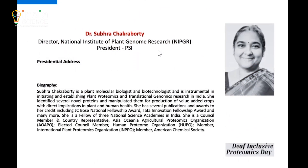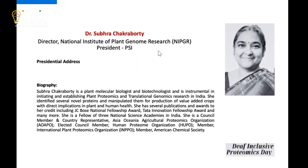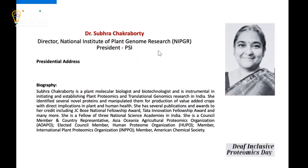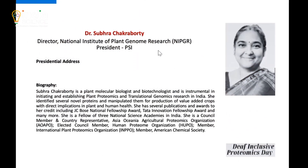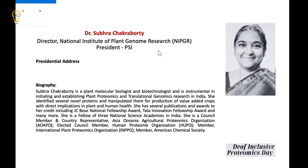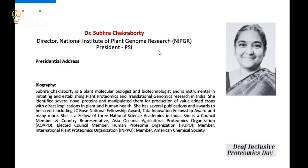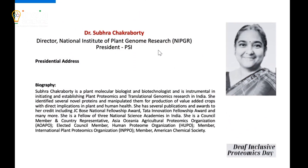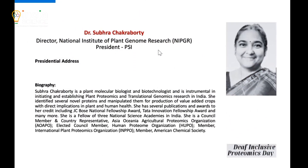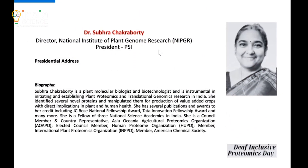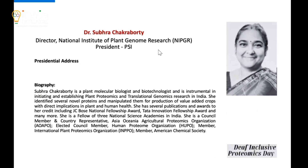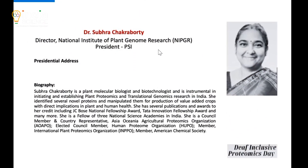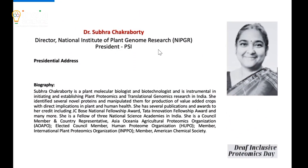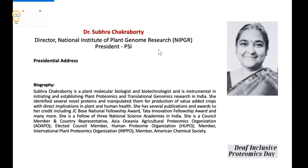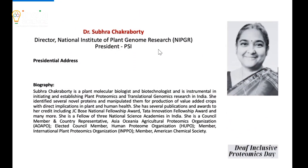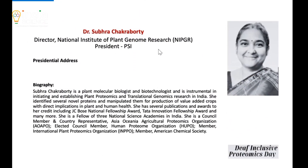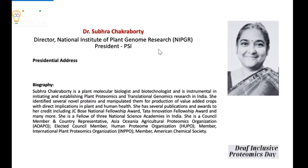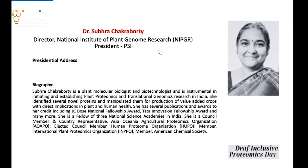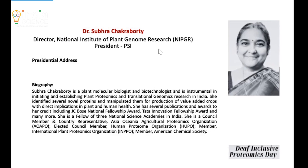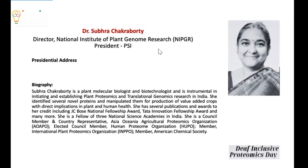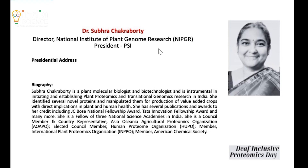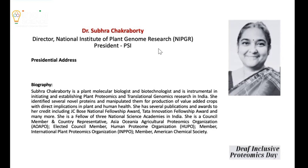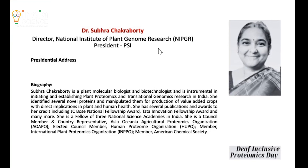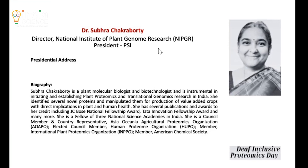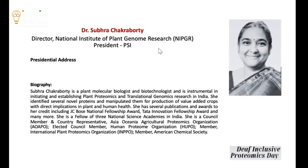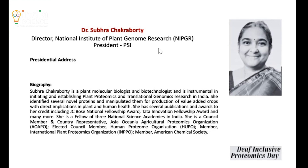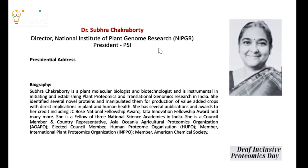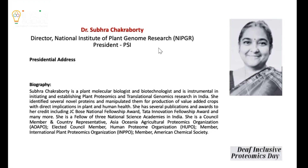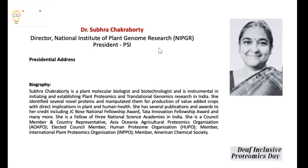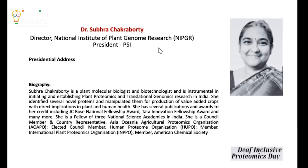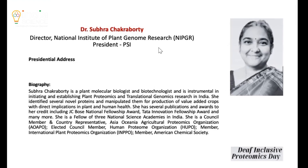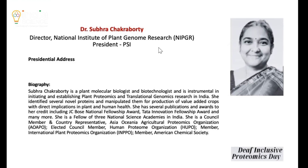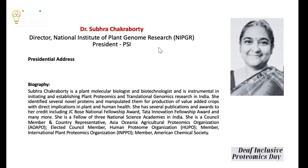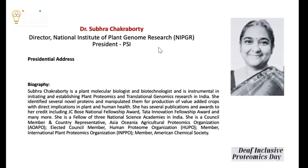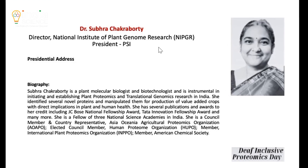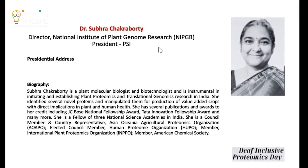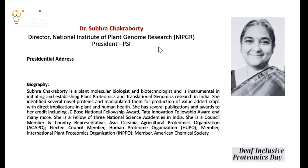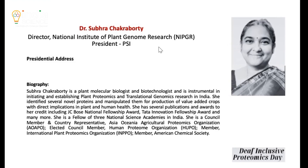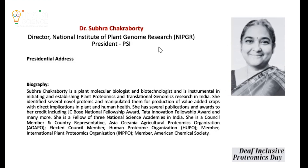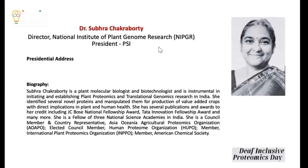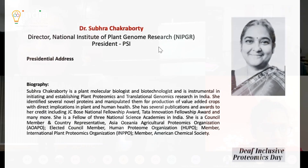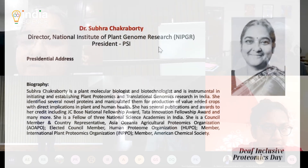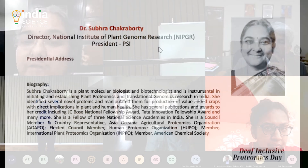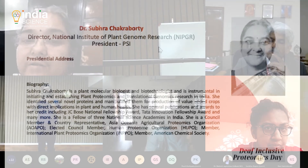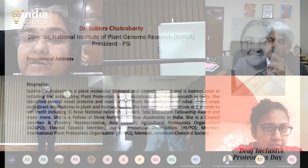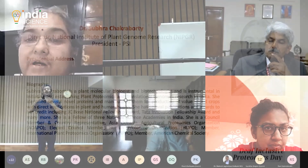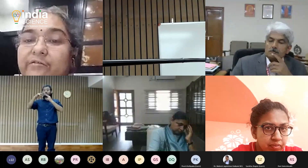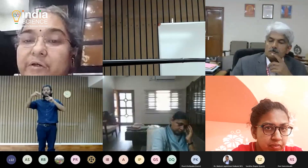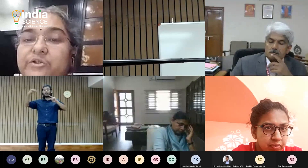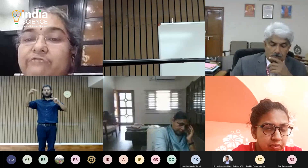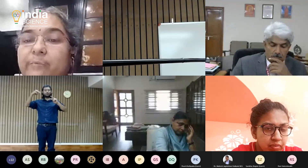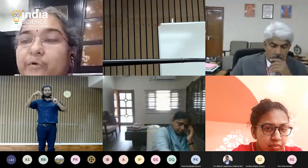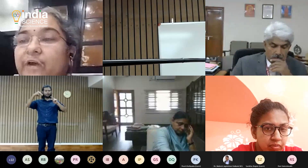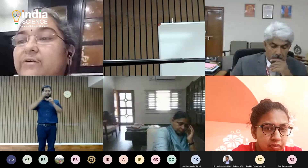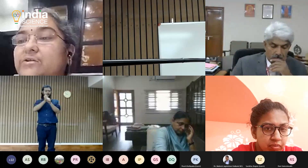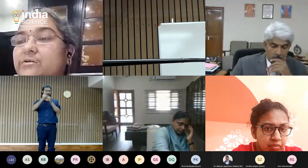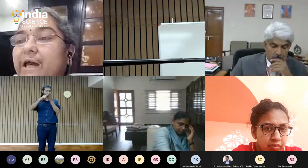presidential remarks dr shubhra chakrabarti director national institute of plant genome research and president psi introduce